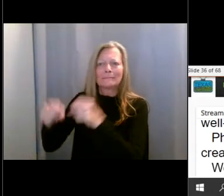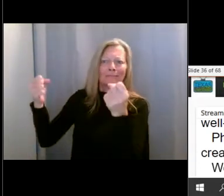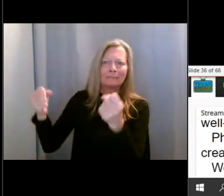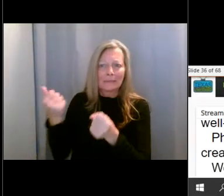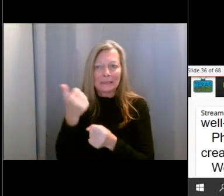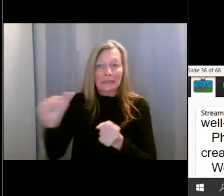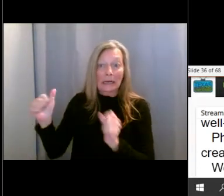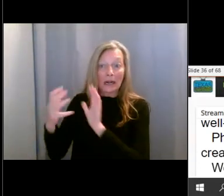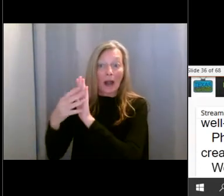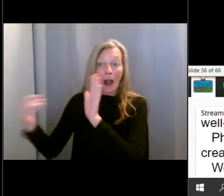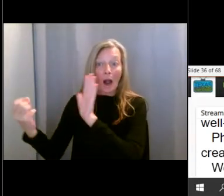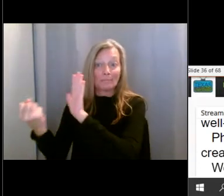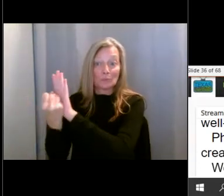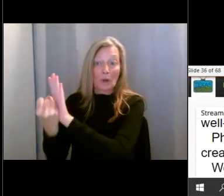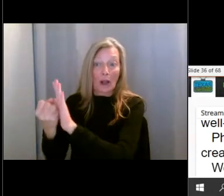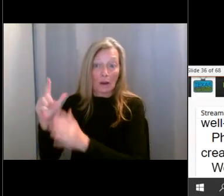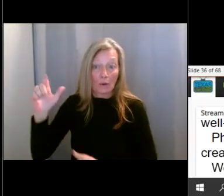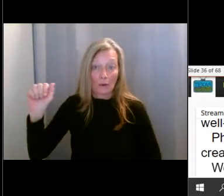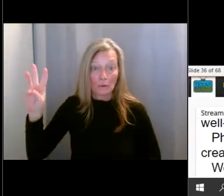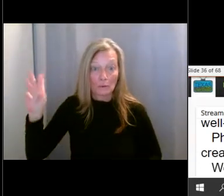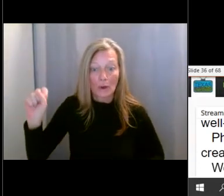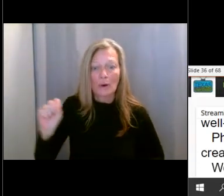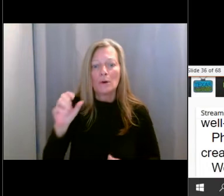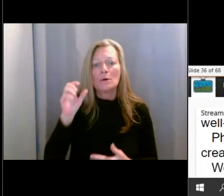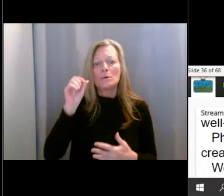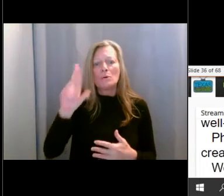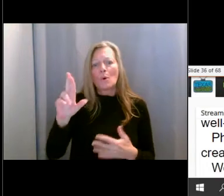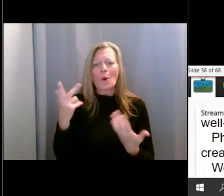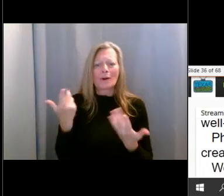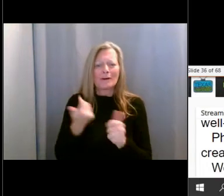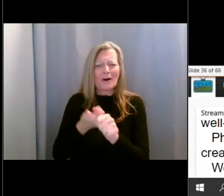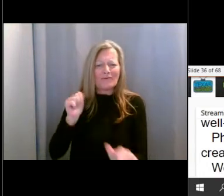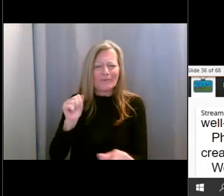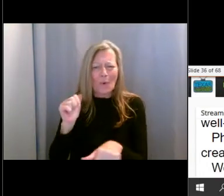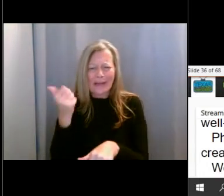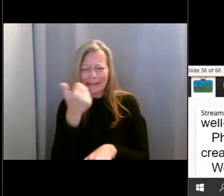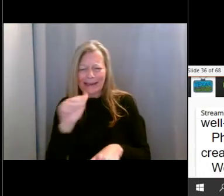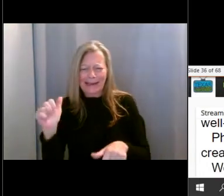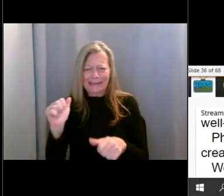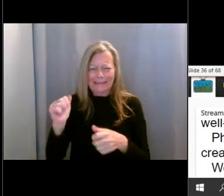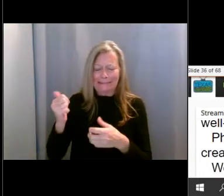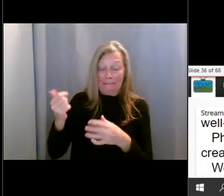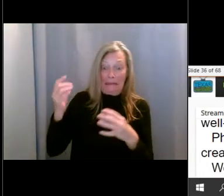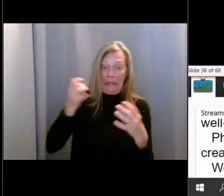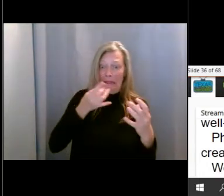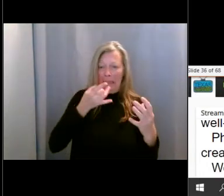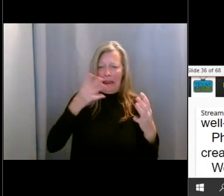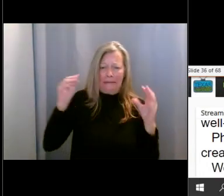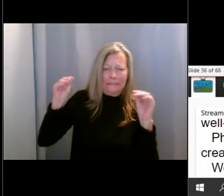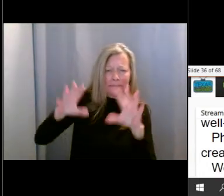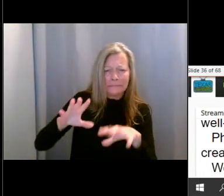photos with harsh or high contrast lighting or taken in unusual angles like the photos that we see here. You want to